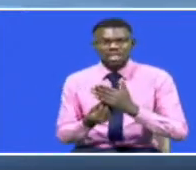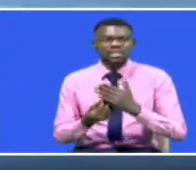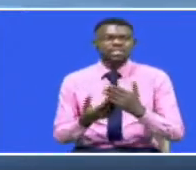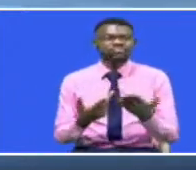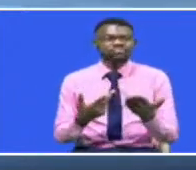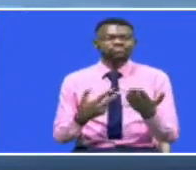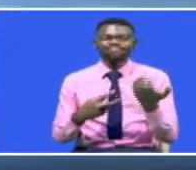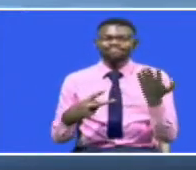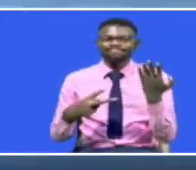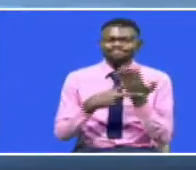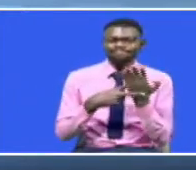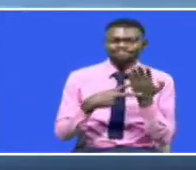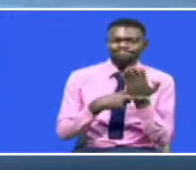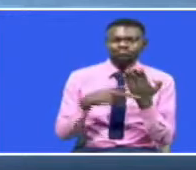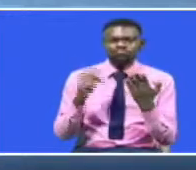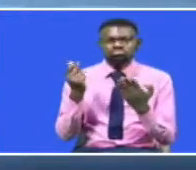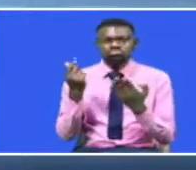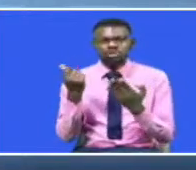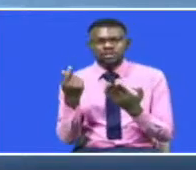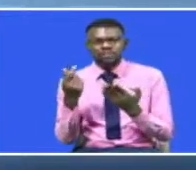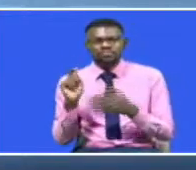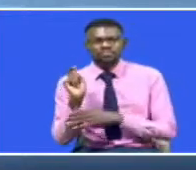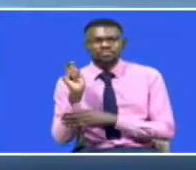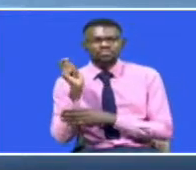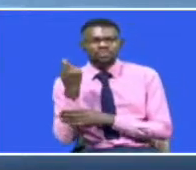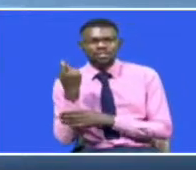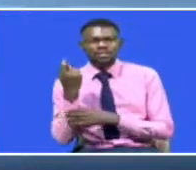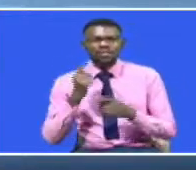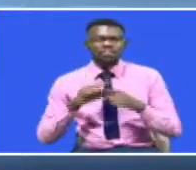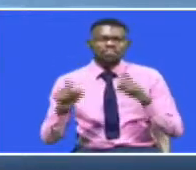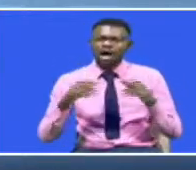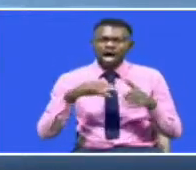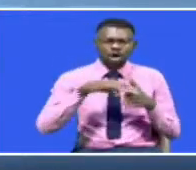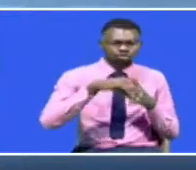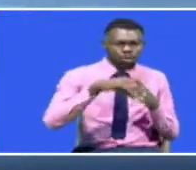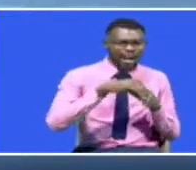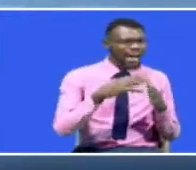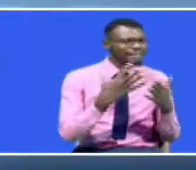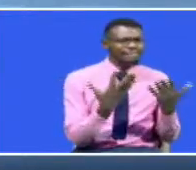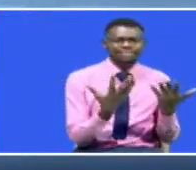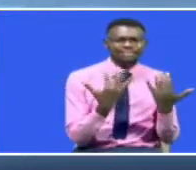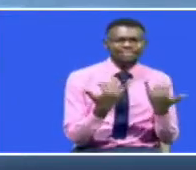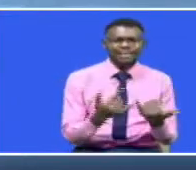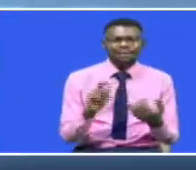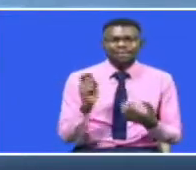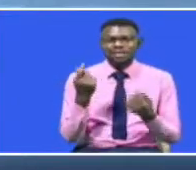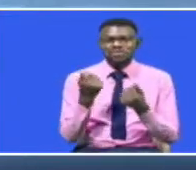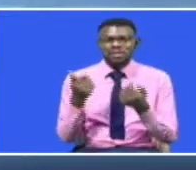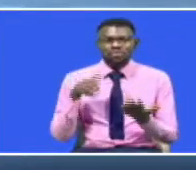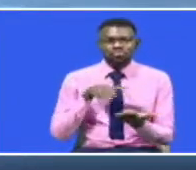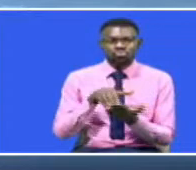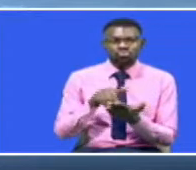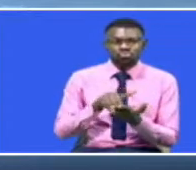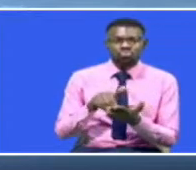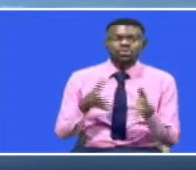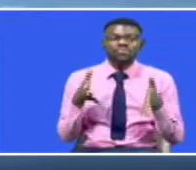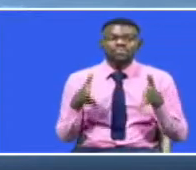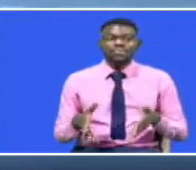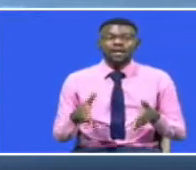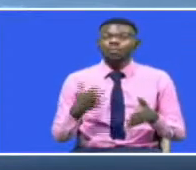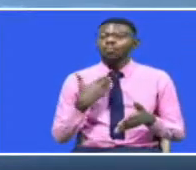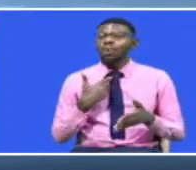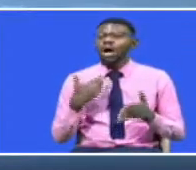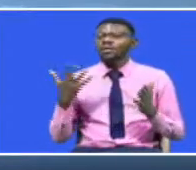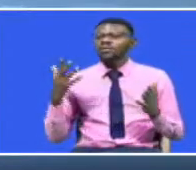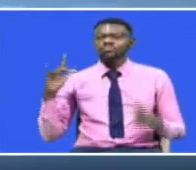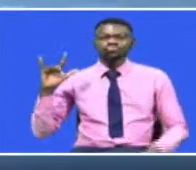Kenyan shillings, which has been depreciating against the dollar. Karanda now says the airline is pursuing new routes that will see